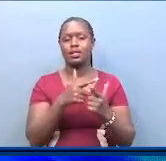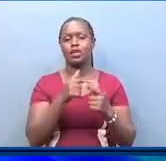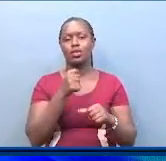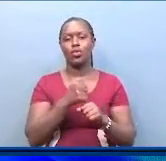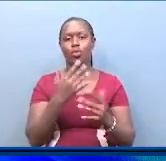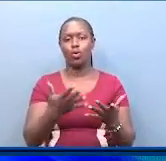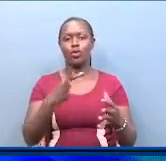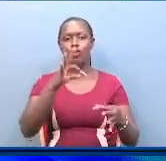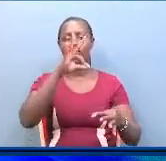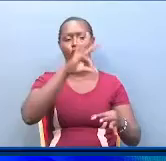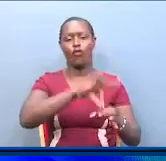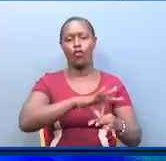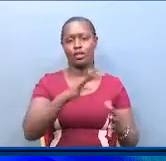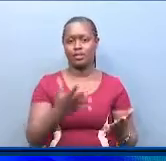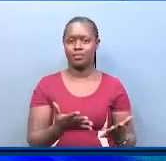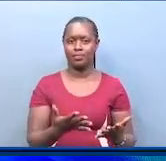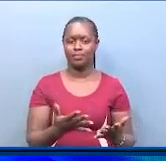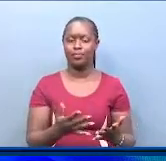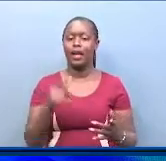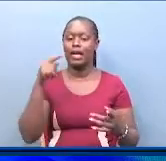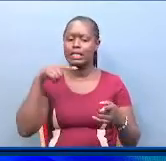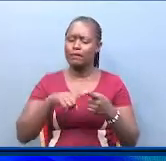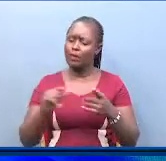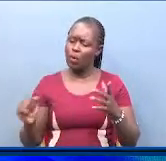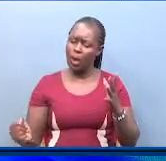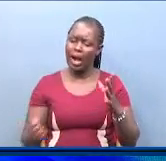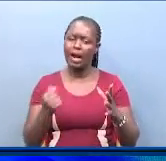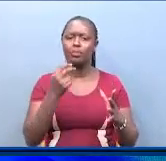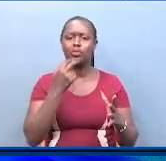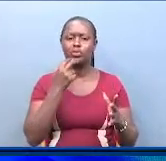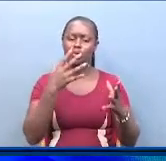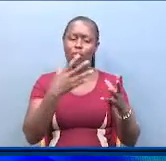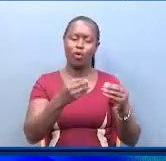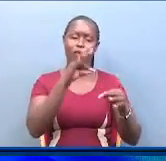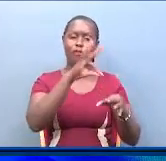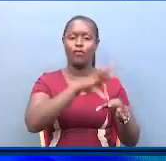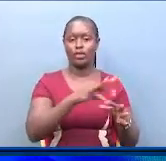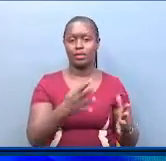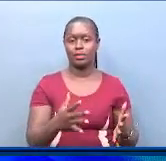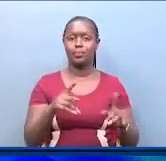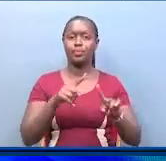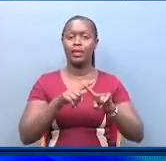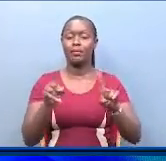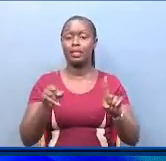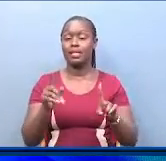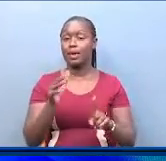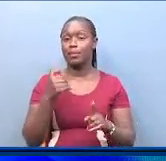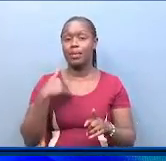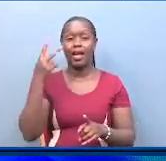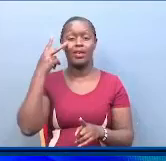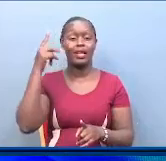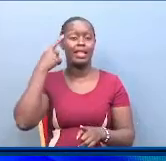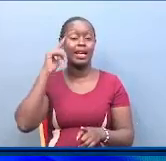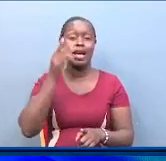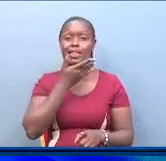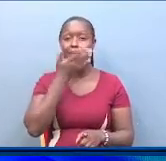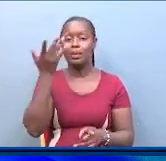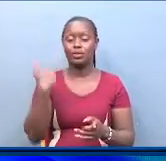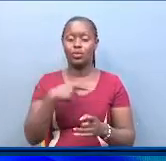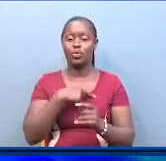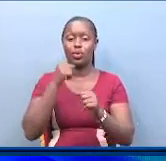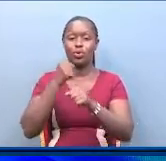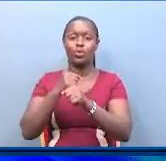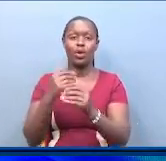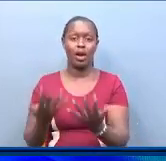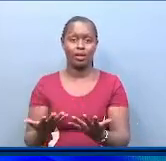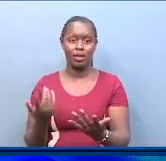vote, is to get out and vote on Tuesday. Otherwise, I think the best thing we should do is